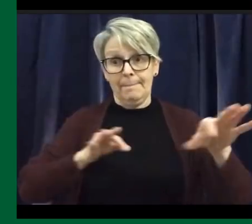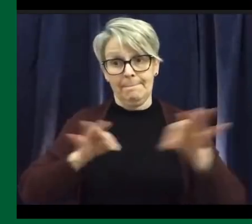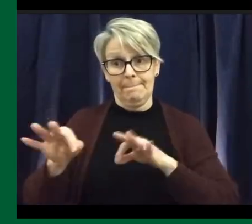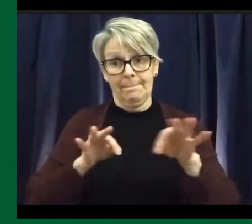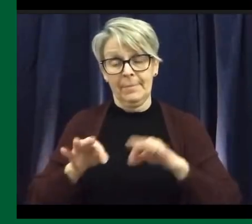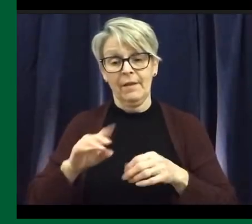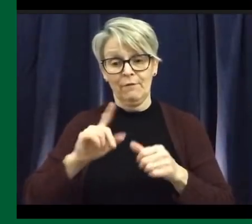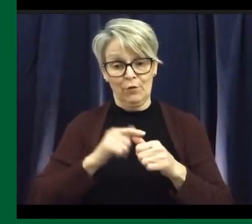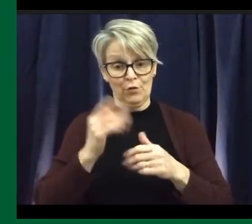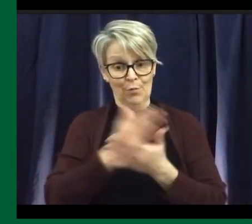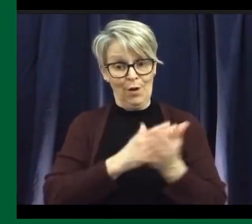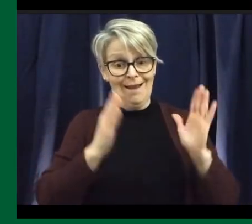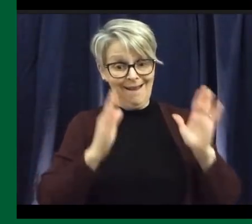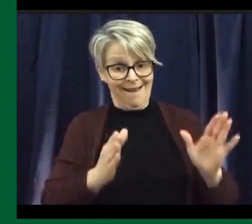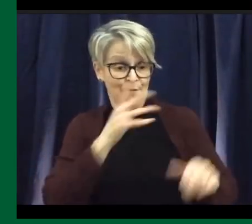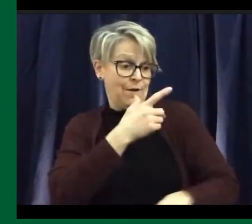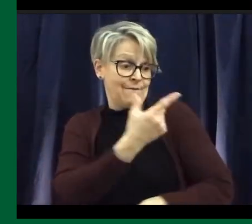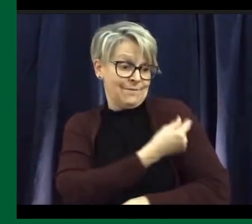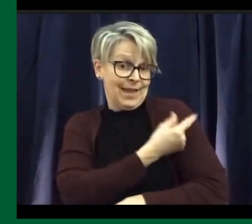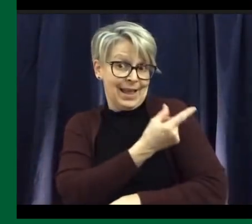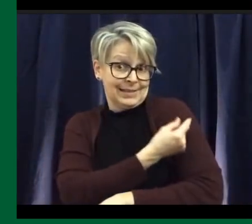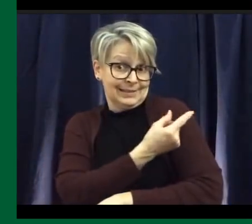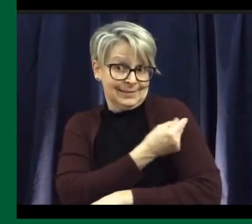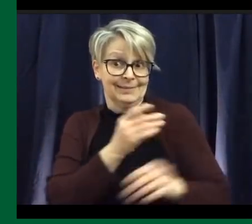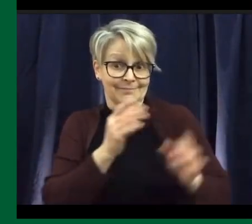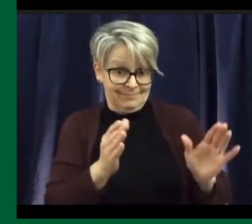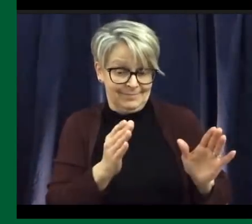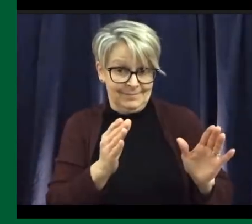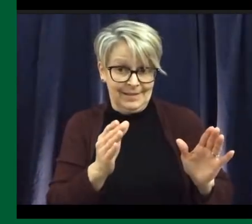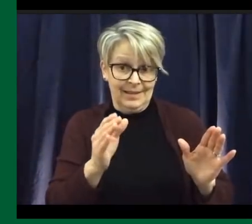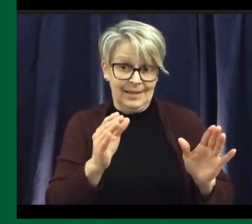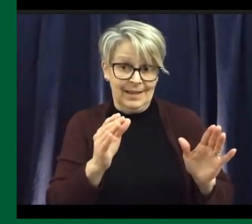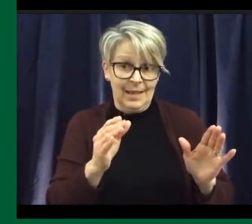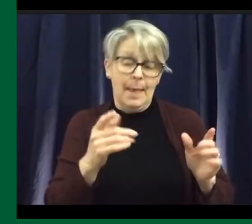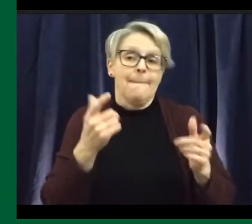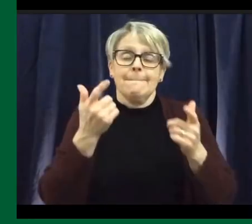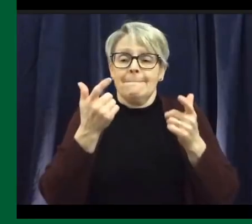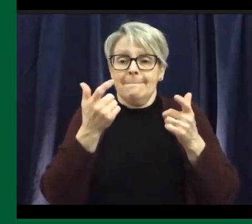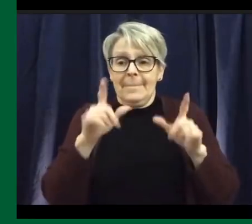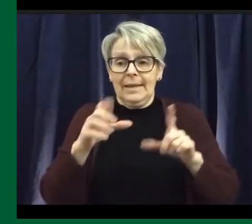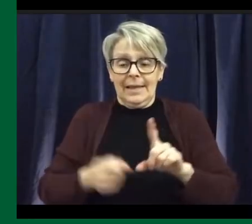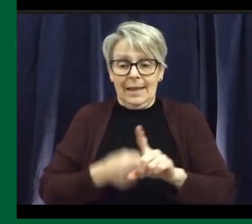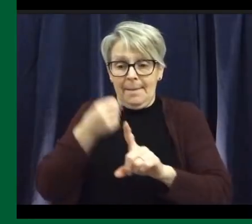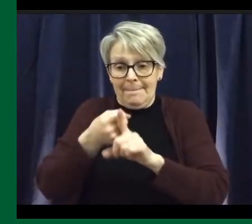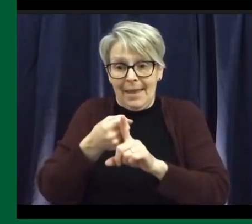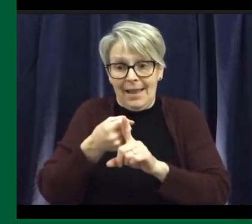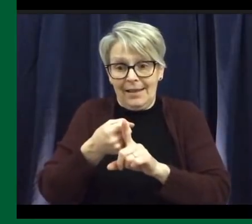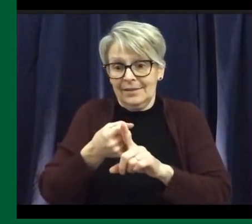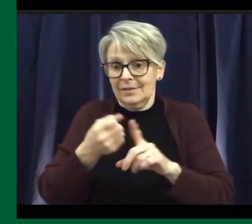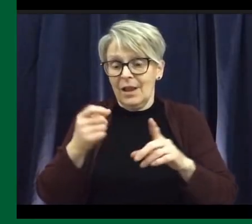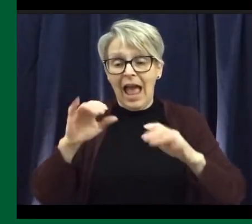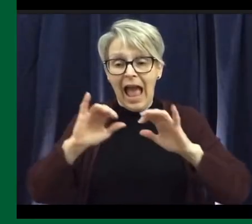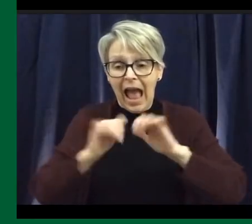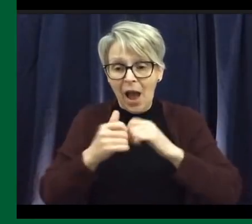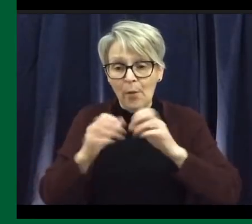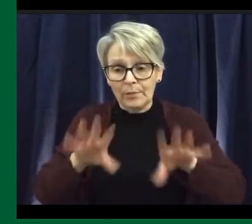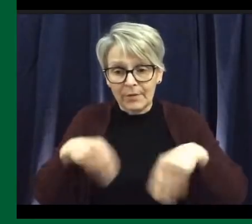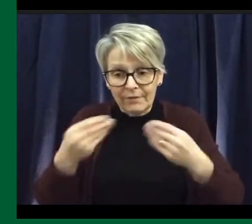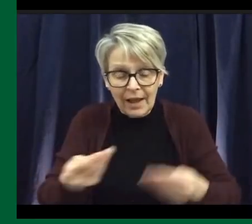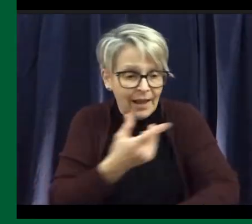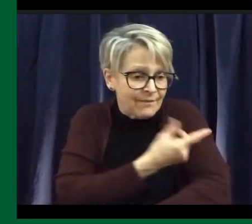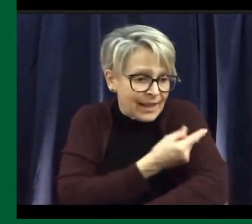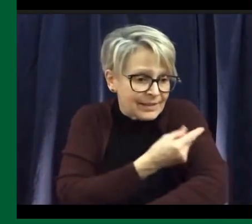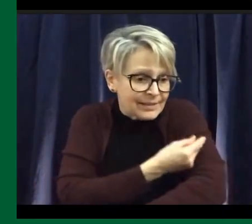of the vaccination program, the single biggest factor which has determined how we've offered vaccine, where we've offered vaccine, is not just